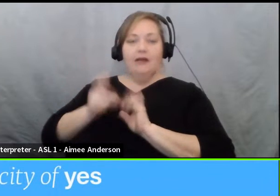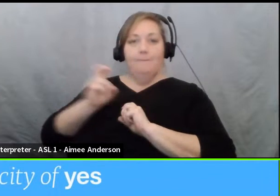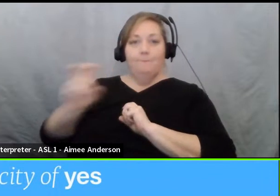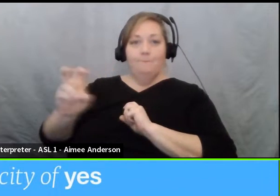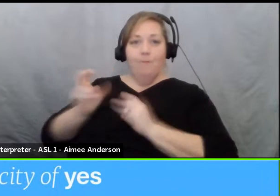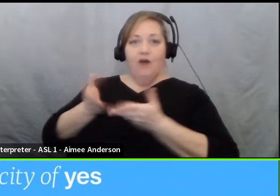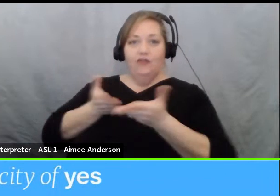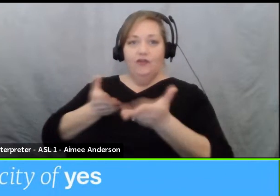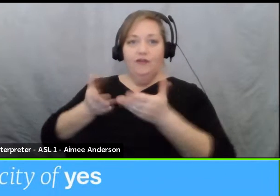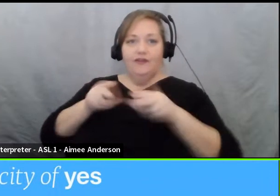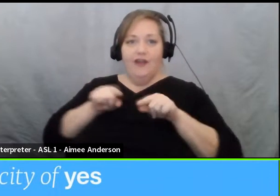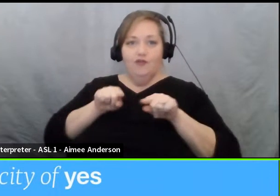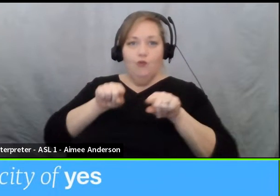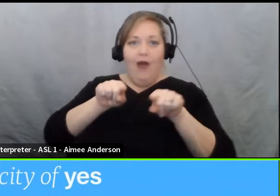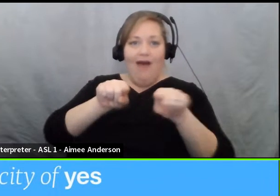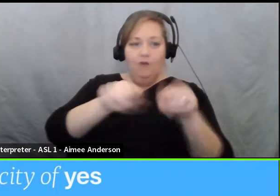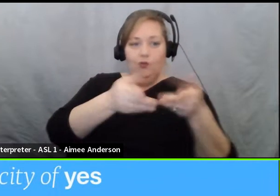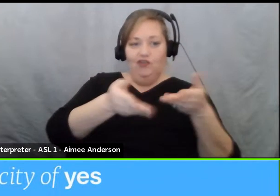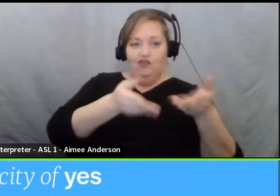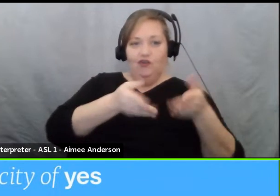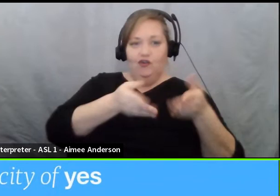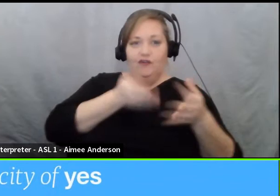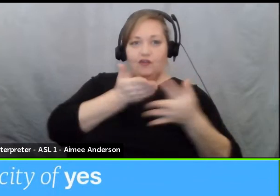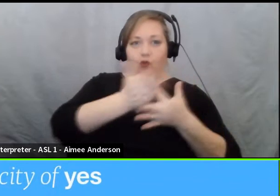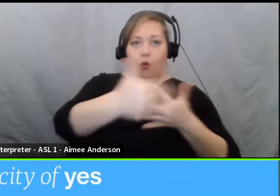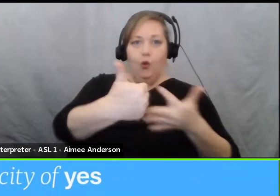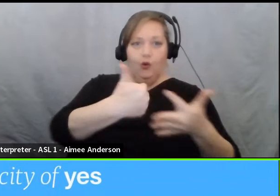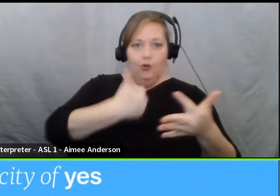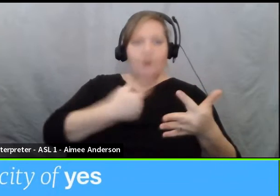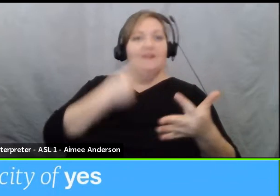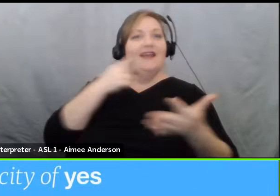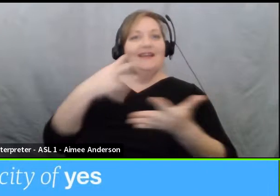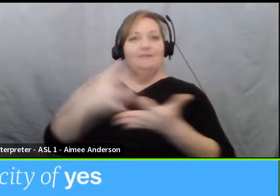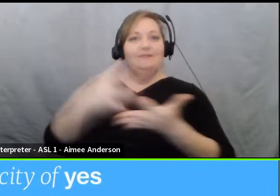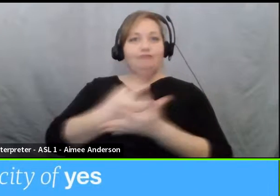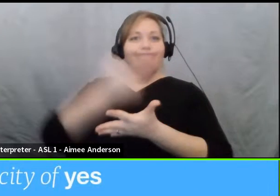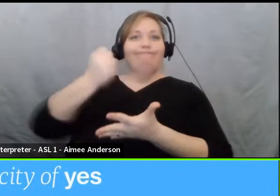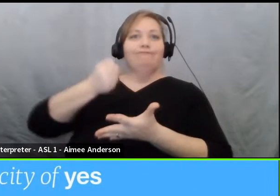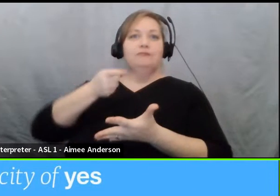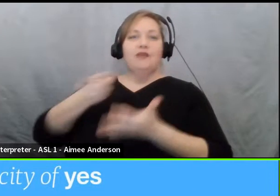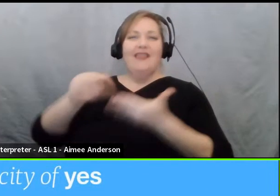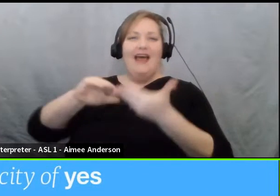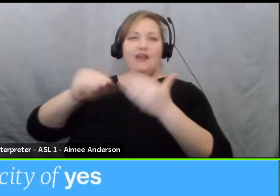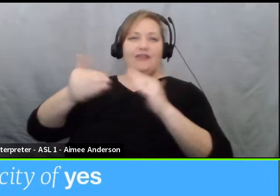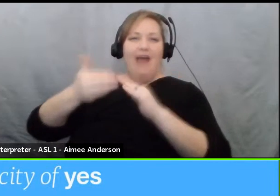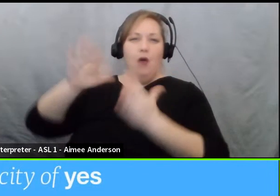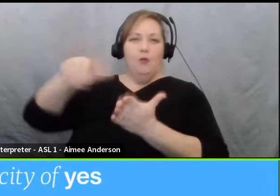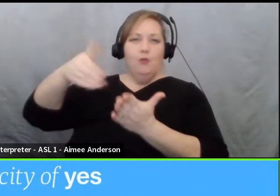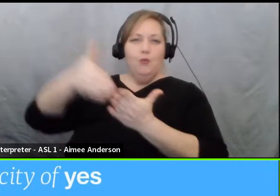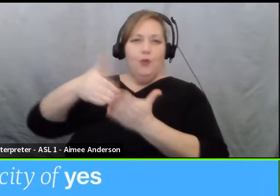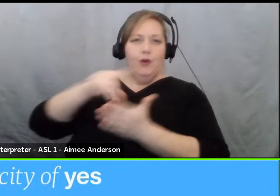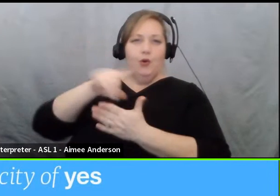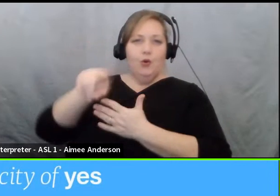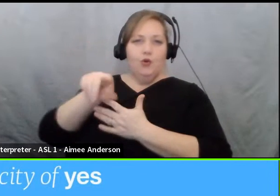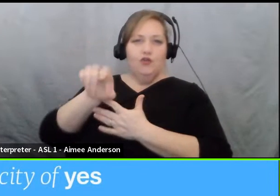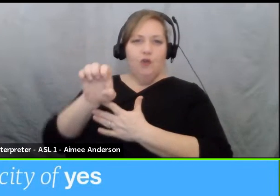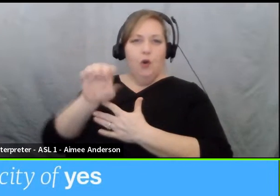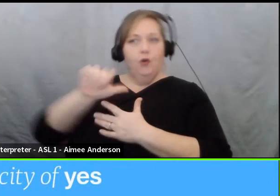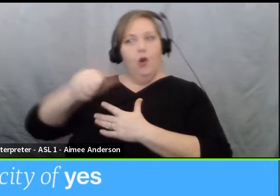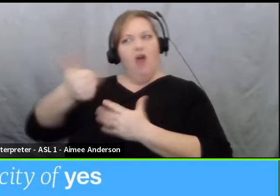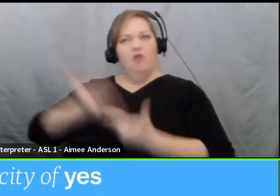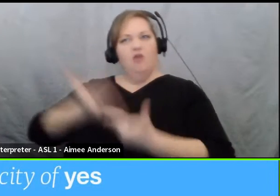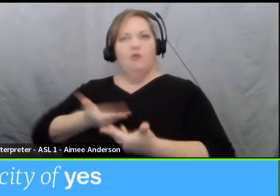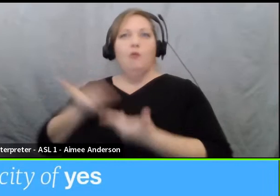commercial corridors. Those might be able to take advantage of the town center zoning that I walked through tonight, or other proposals.